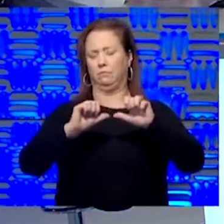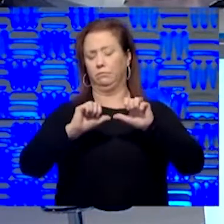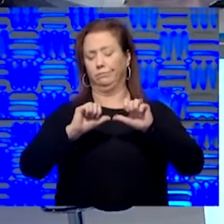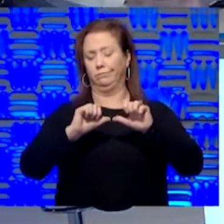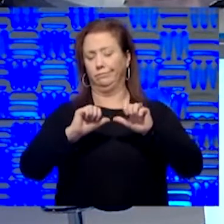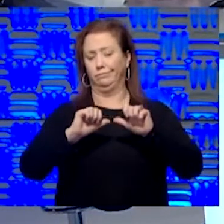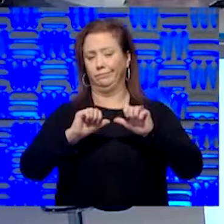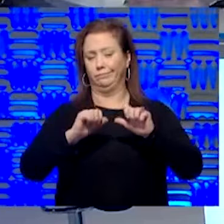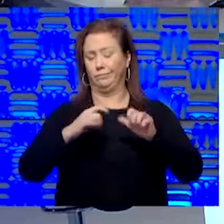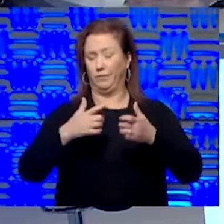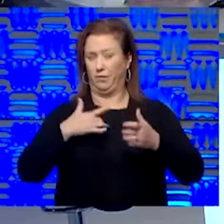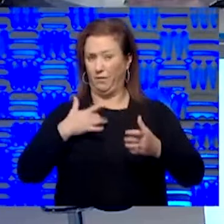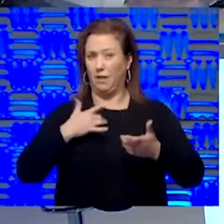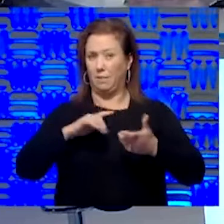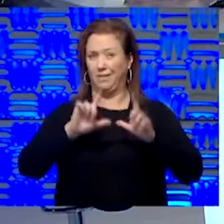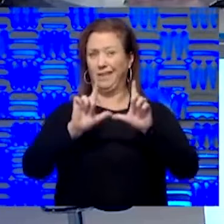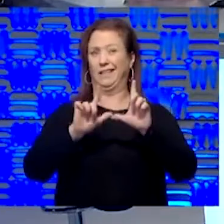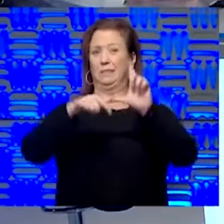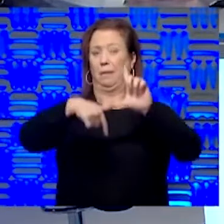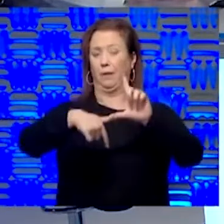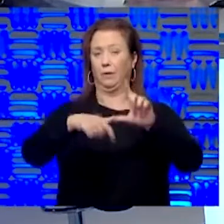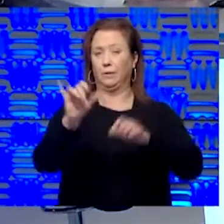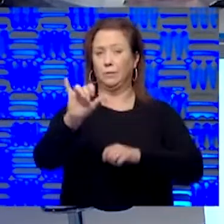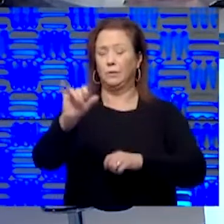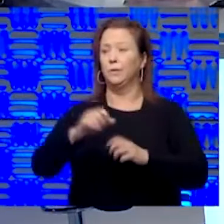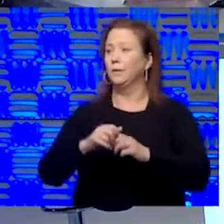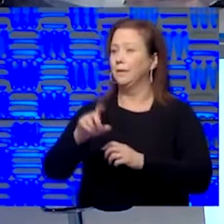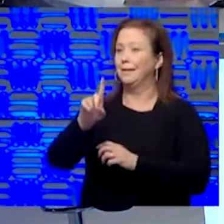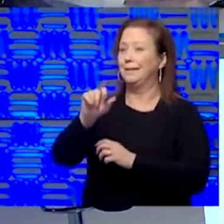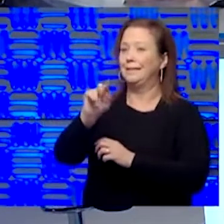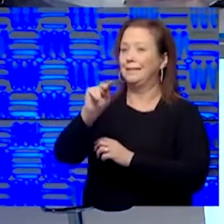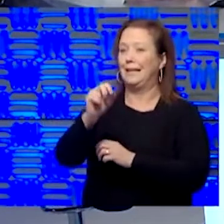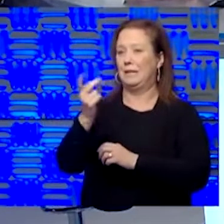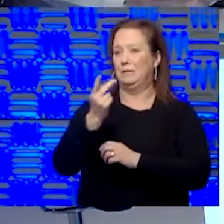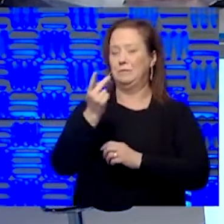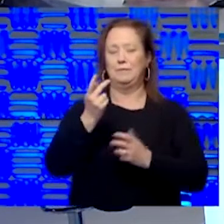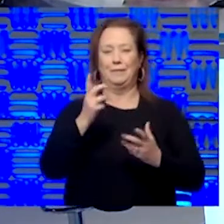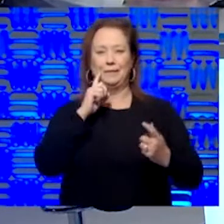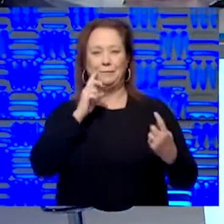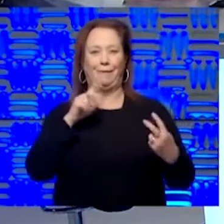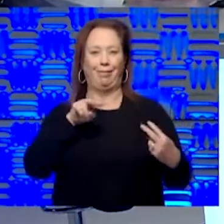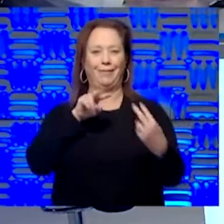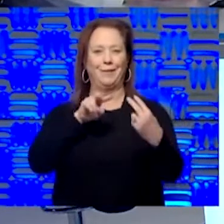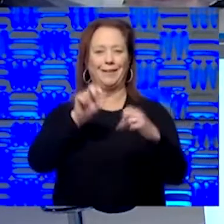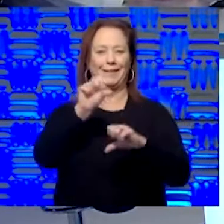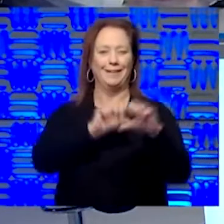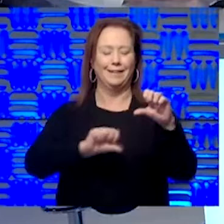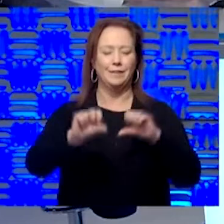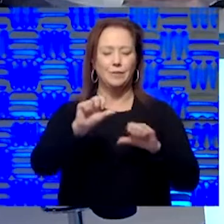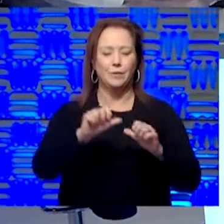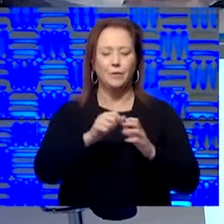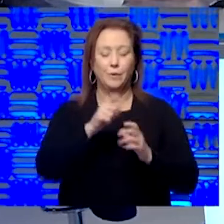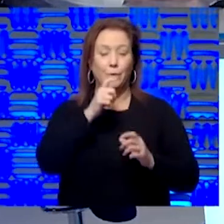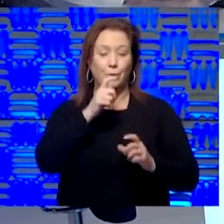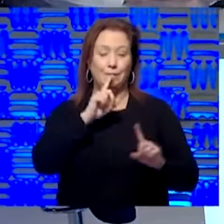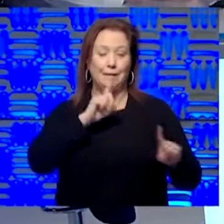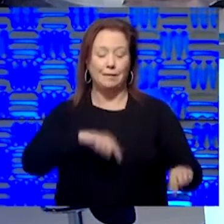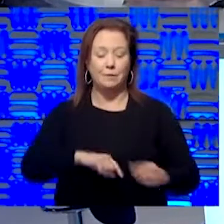expire? Wow. Okay. So Dana and I are looking at each other. Who's going to take on the political thing? Here's the